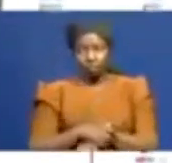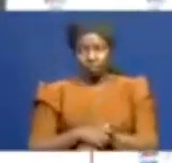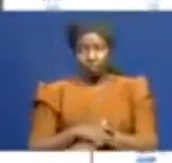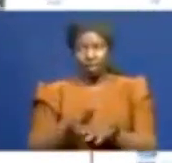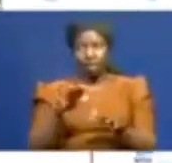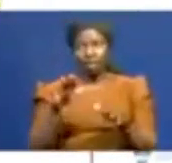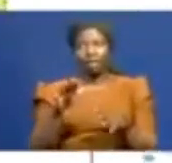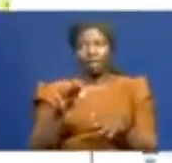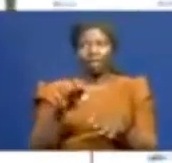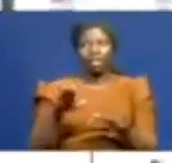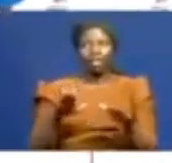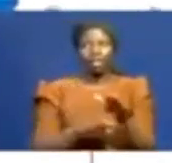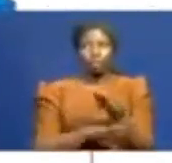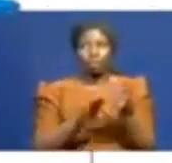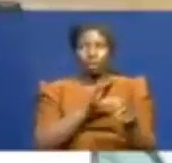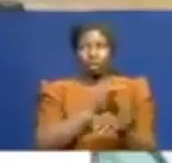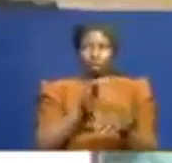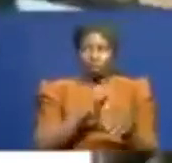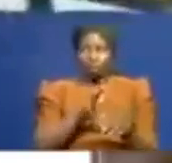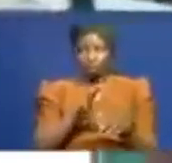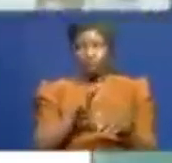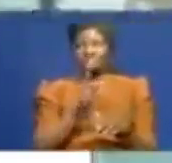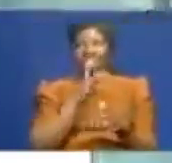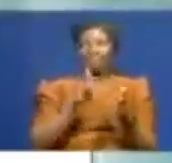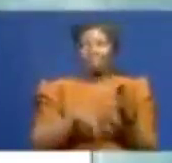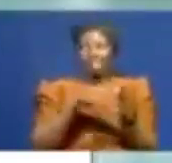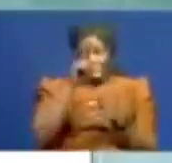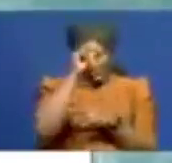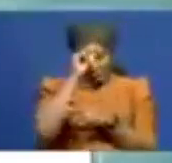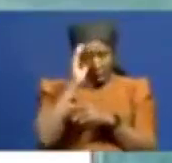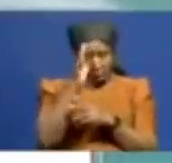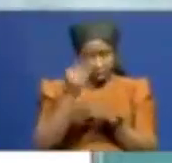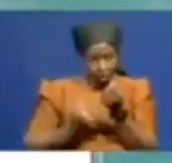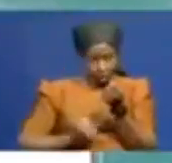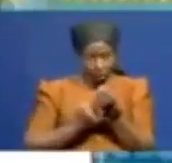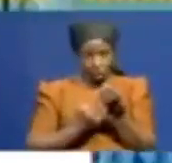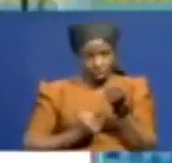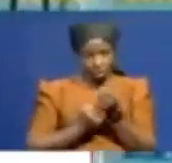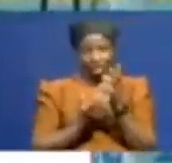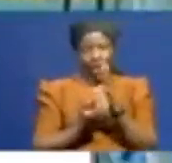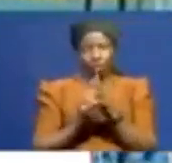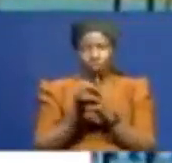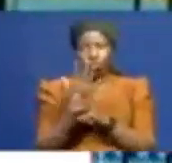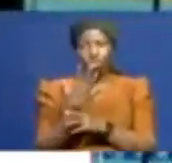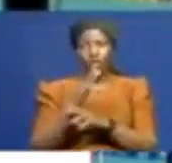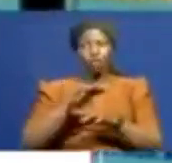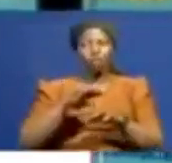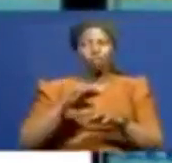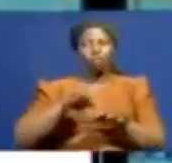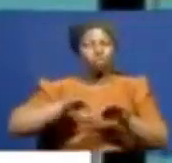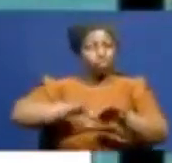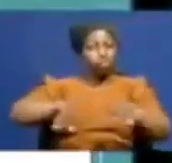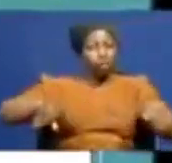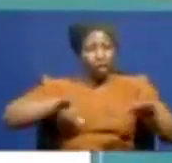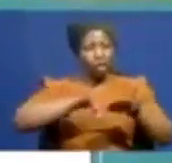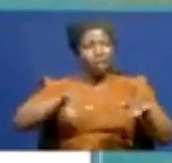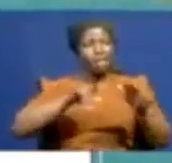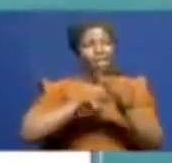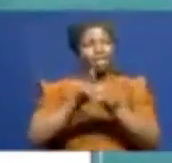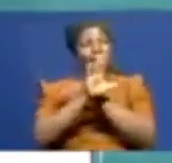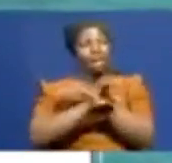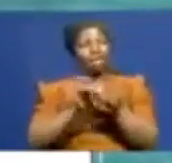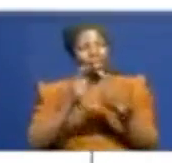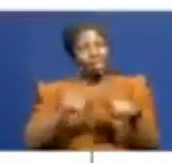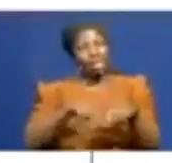Omalwa alisema kuwa serikali itaunga mkono ukuzaji wa mchezo huo humu nchini. We are trying to support many sports,